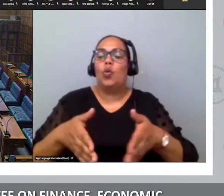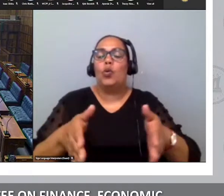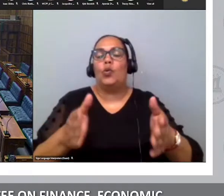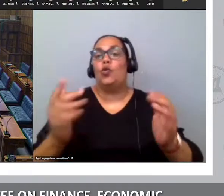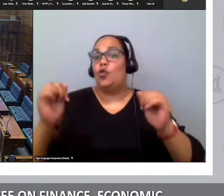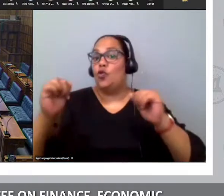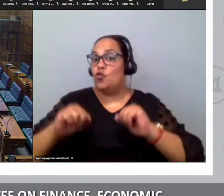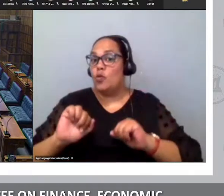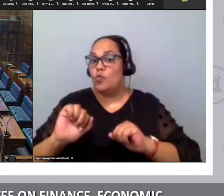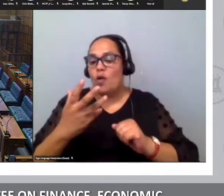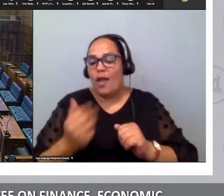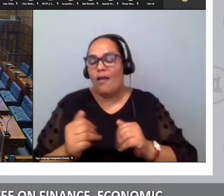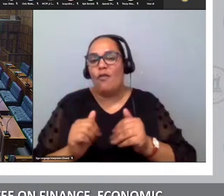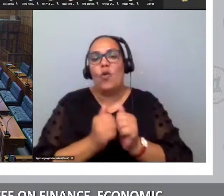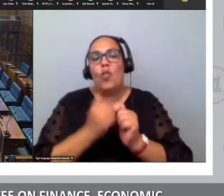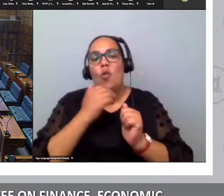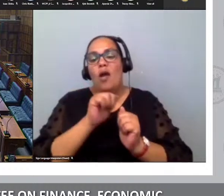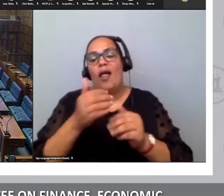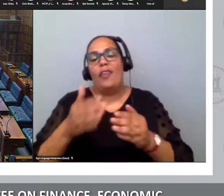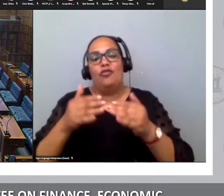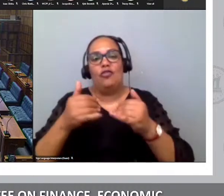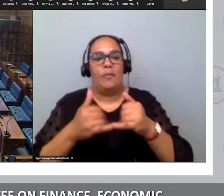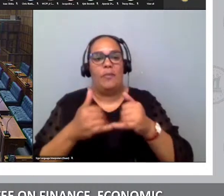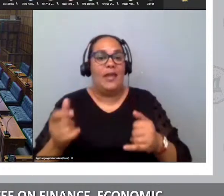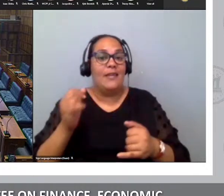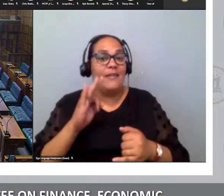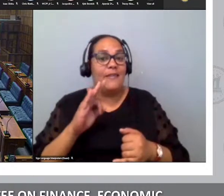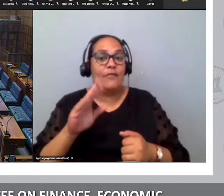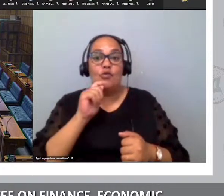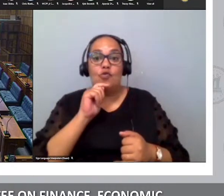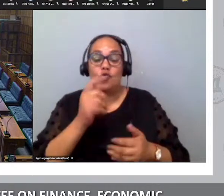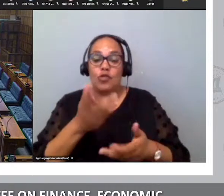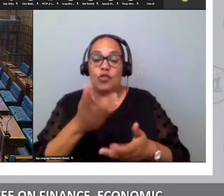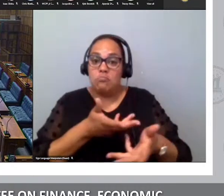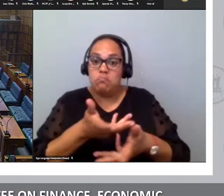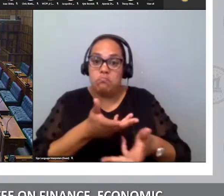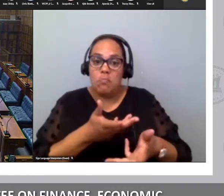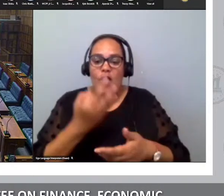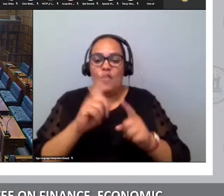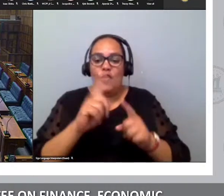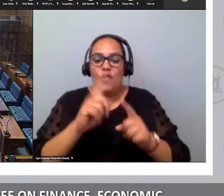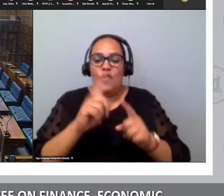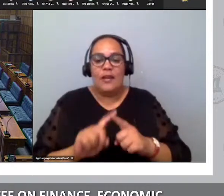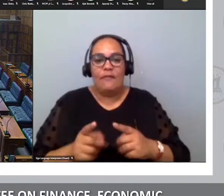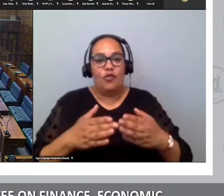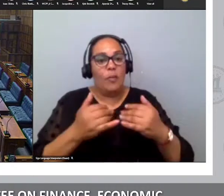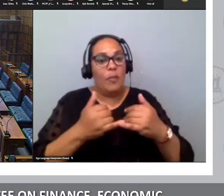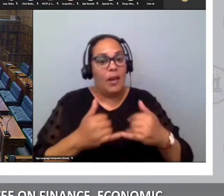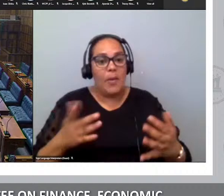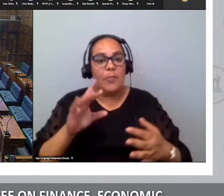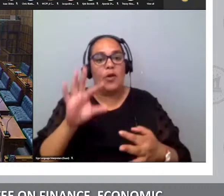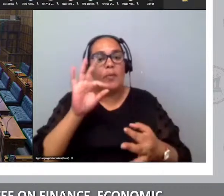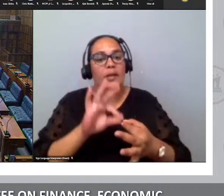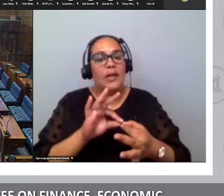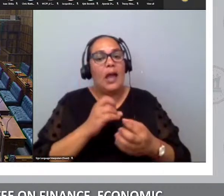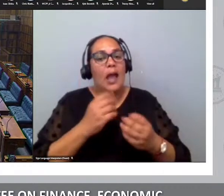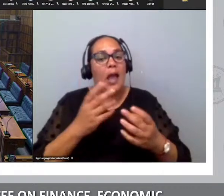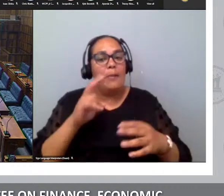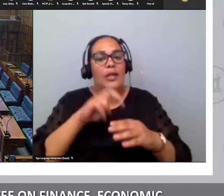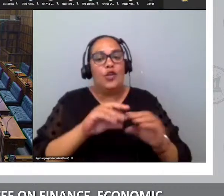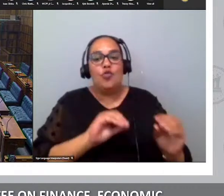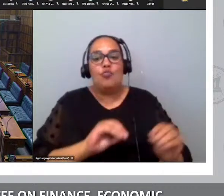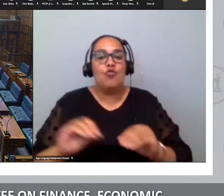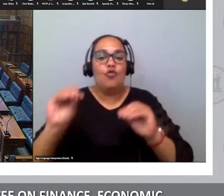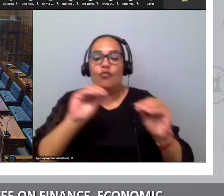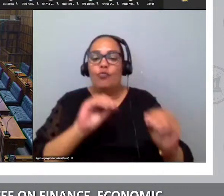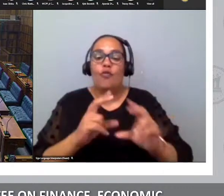agreements they have with other Shipping Lines if they are Consolidated to three different shipping lines and there's a particular amount of cargo that needs to move along